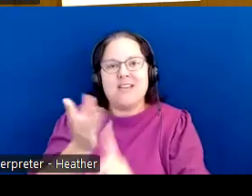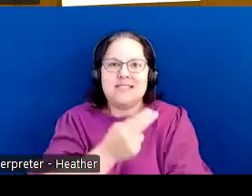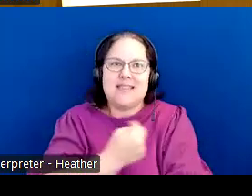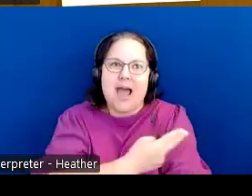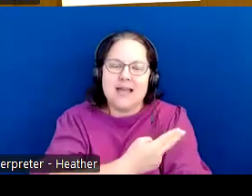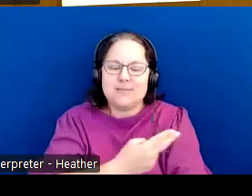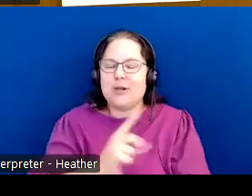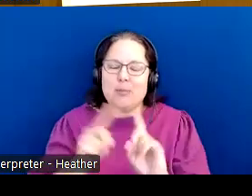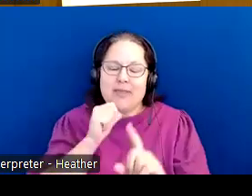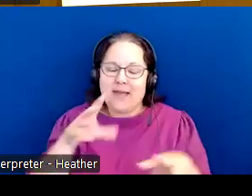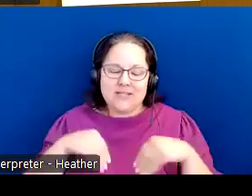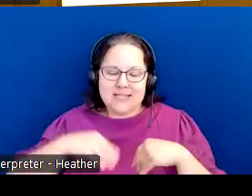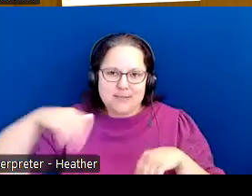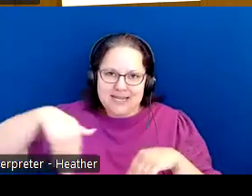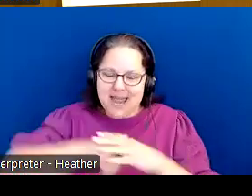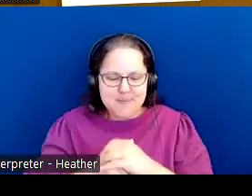yet.